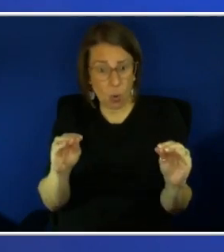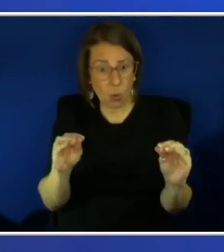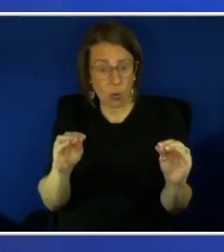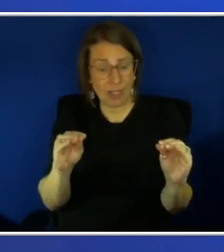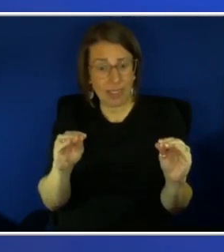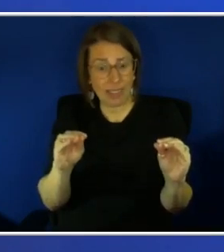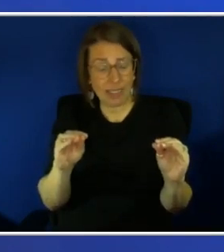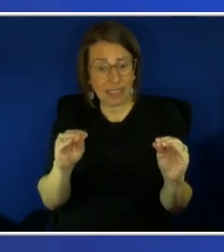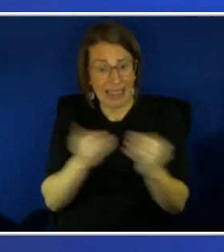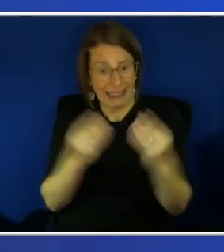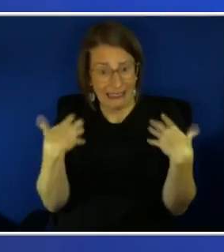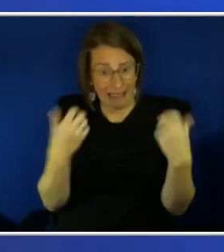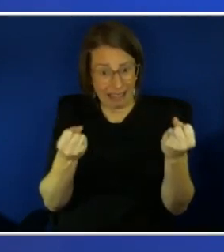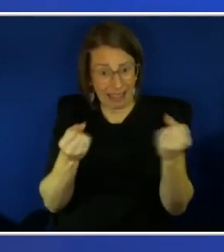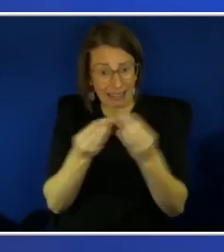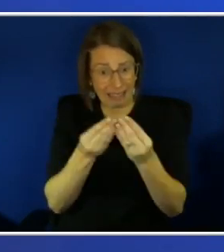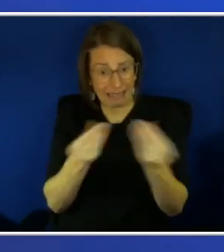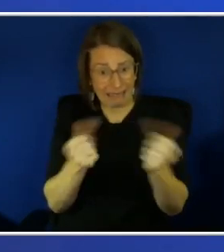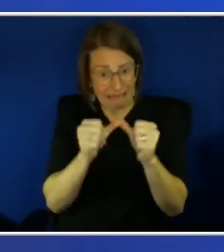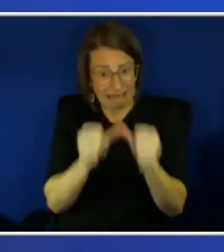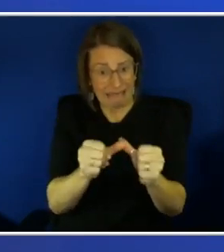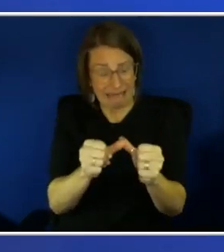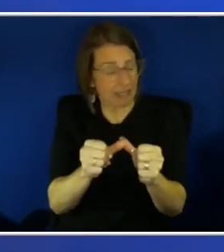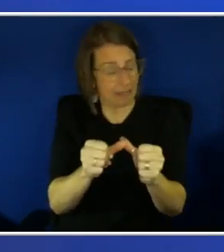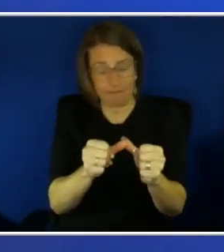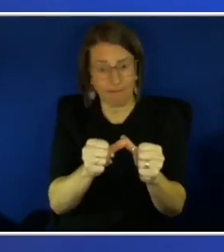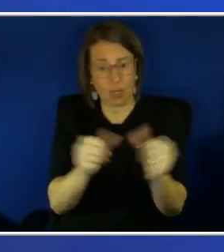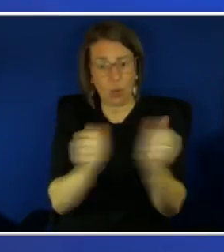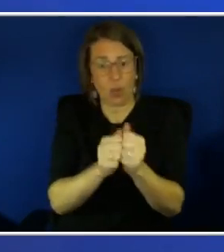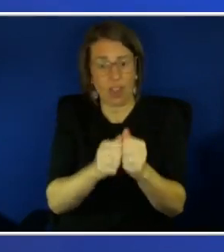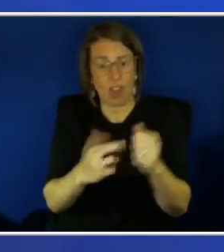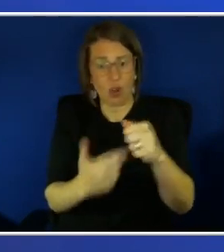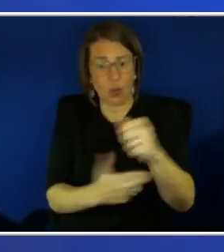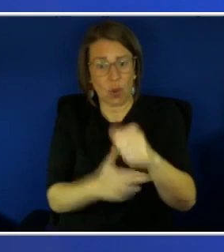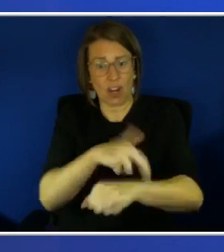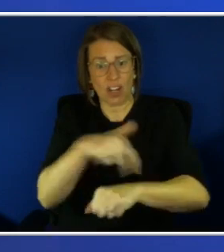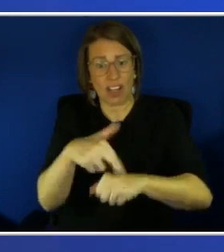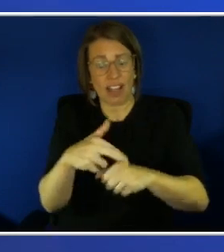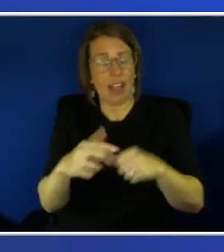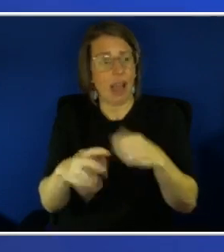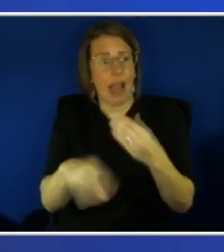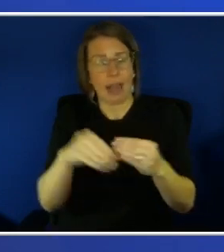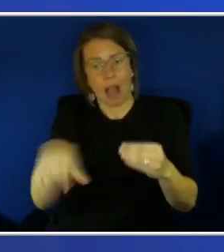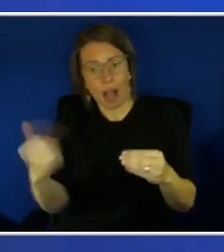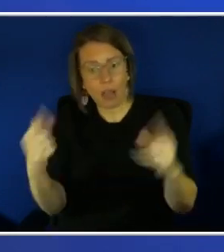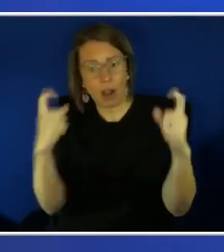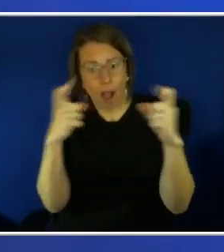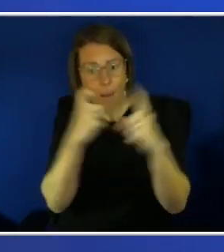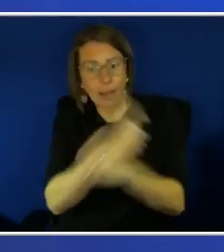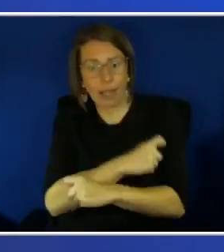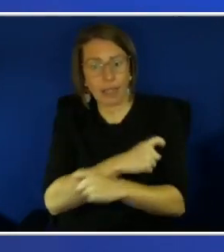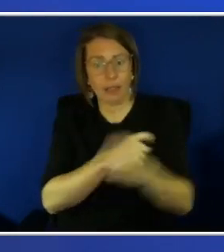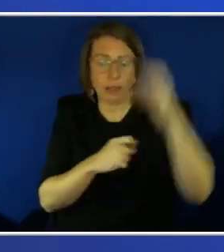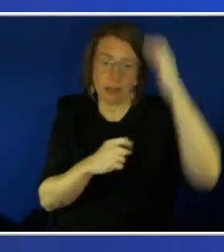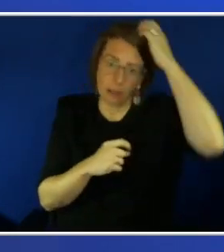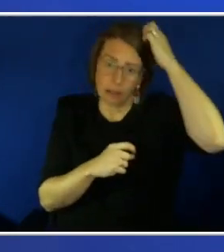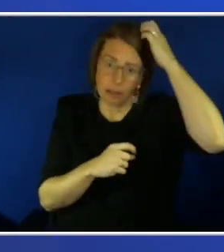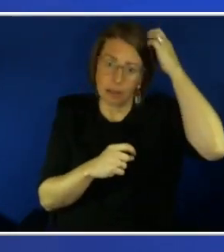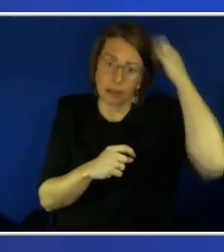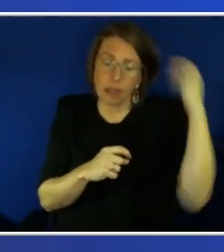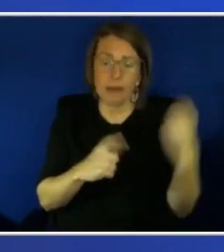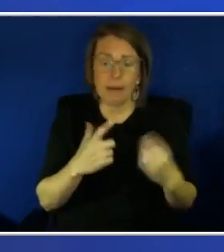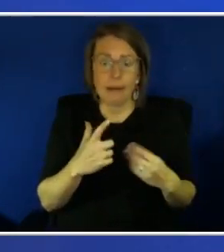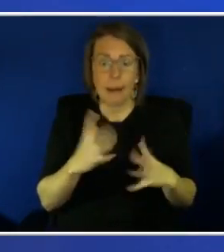into the ankle joint with hardware. And so you start adding these other areas of complication where you have bacteria